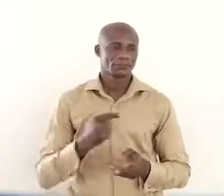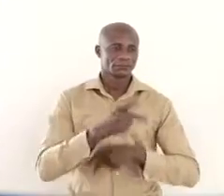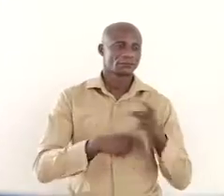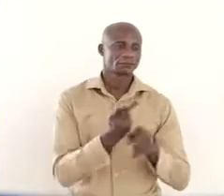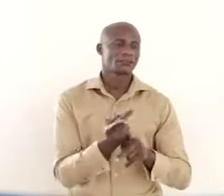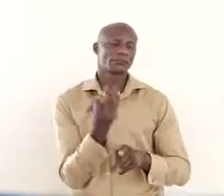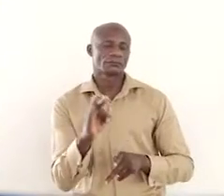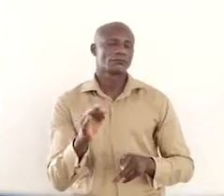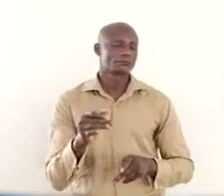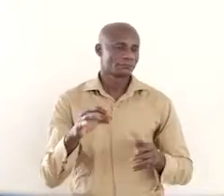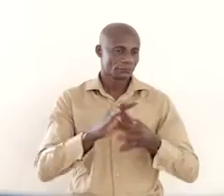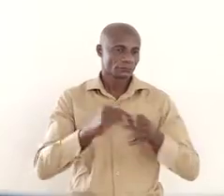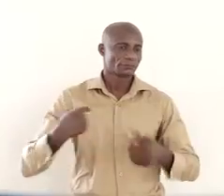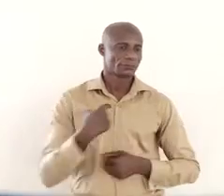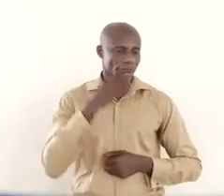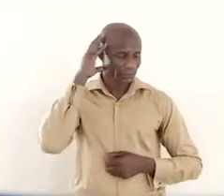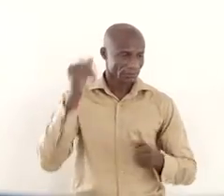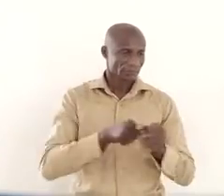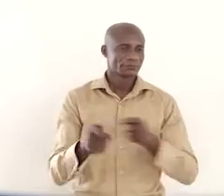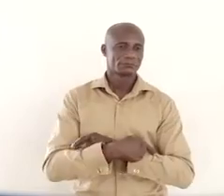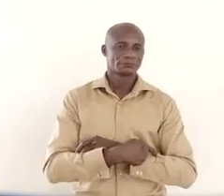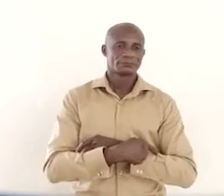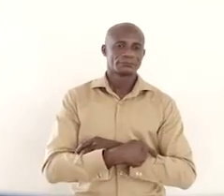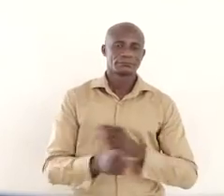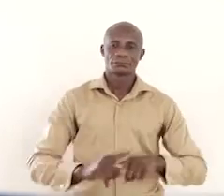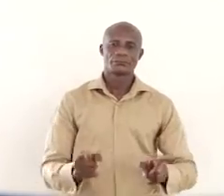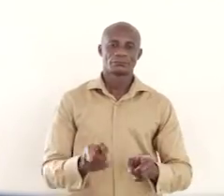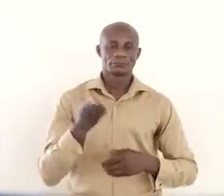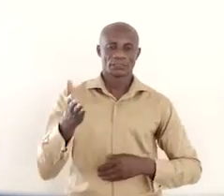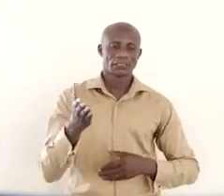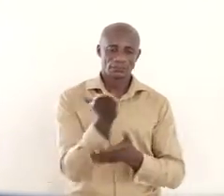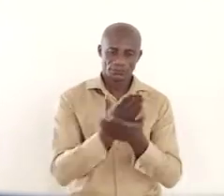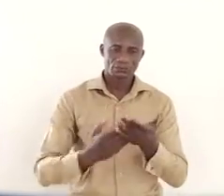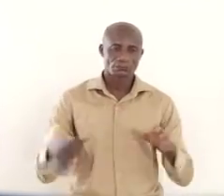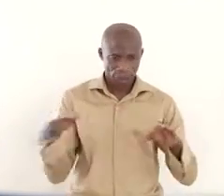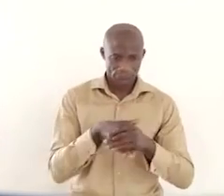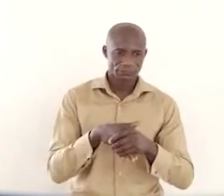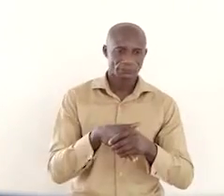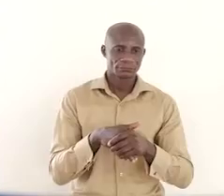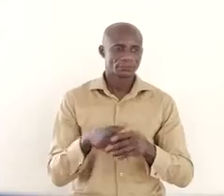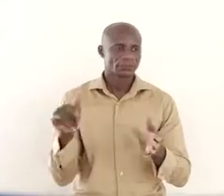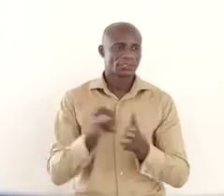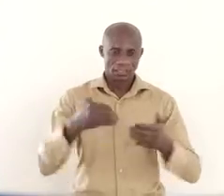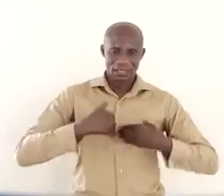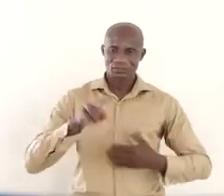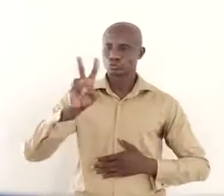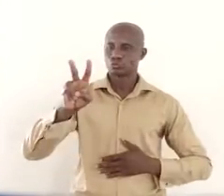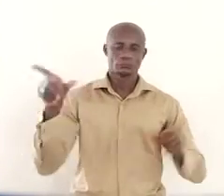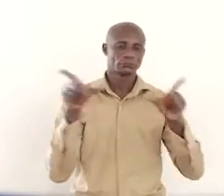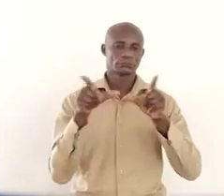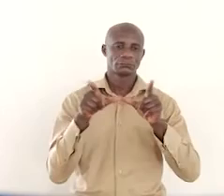The kind of stories we hear every day. And whereas there are some marriages that have two devils